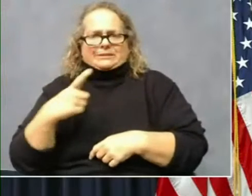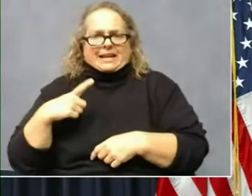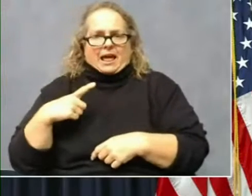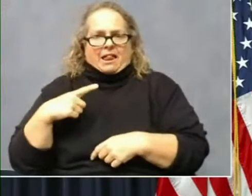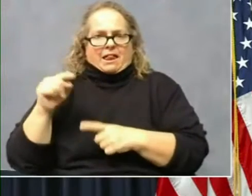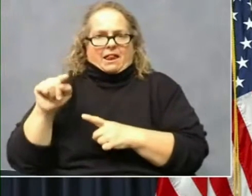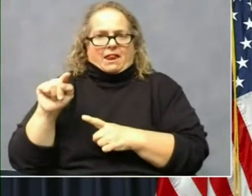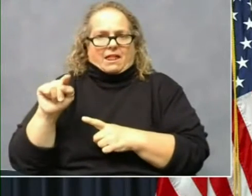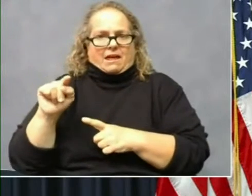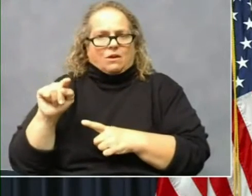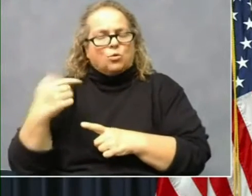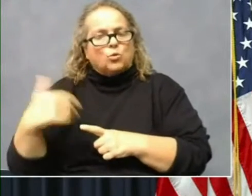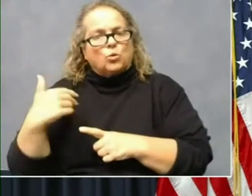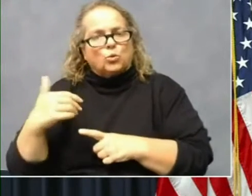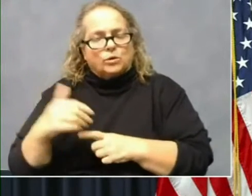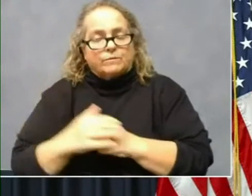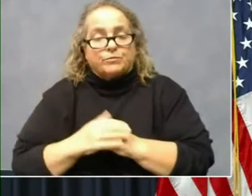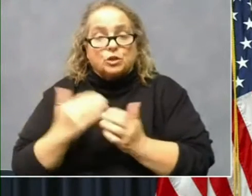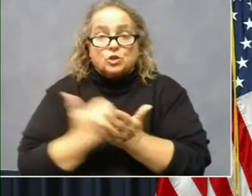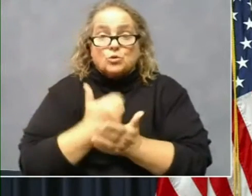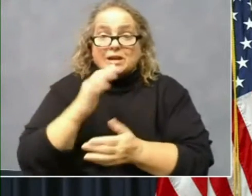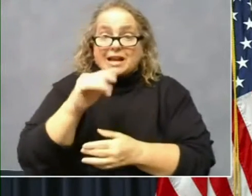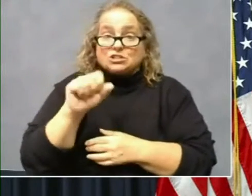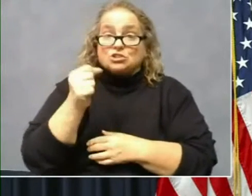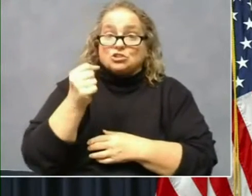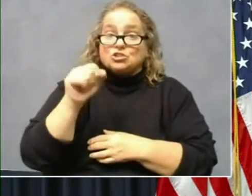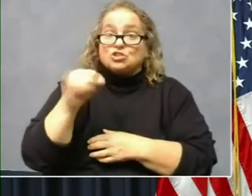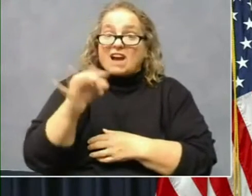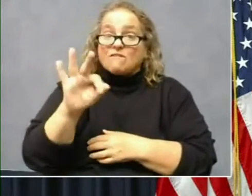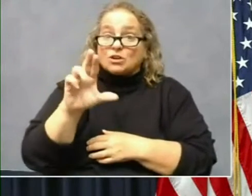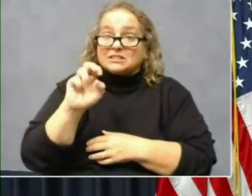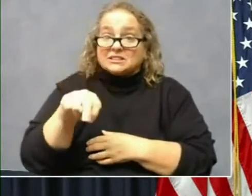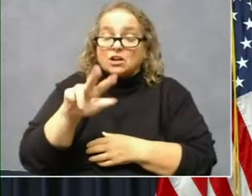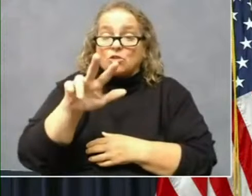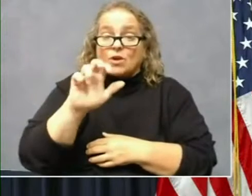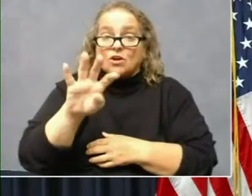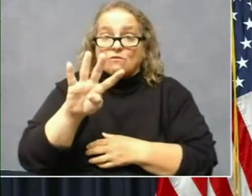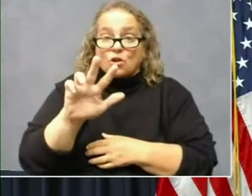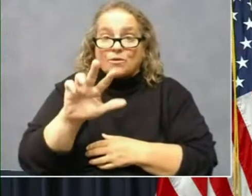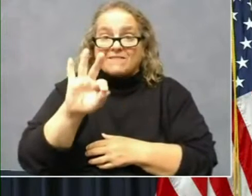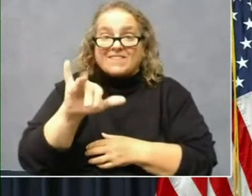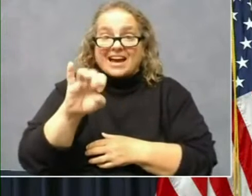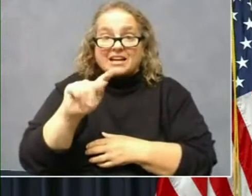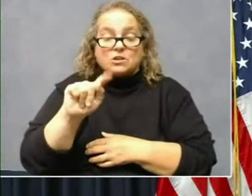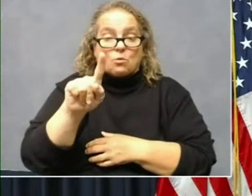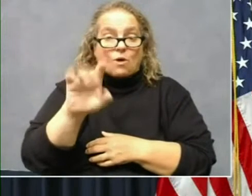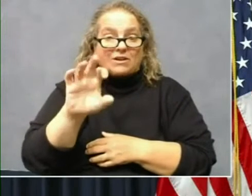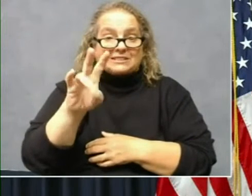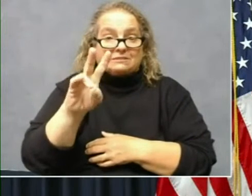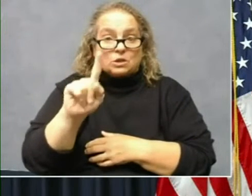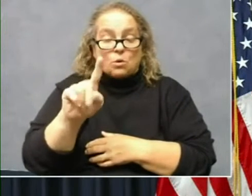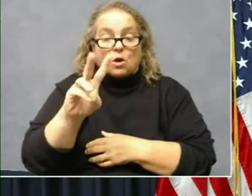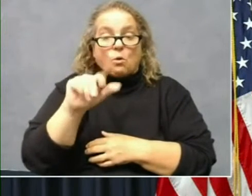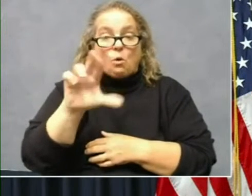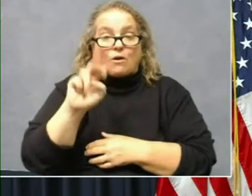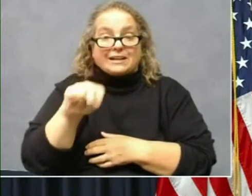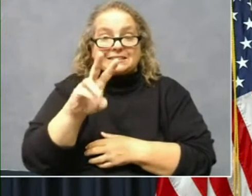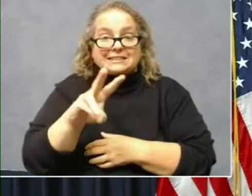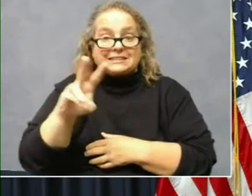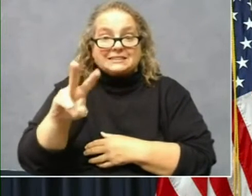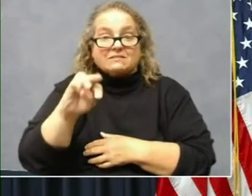county: Jefferson 343, Fayette 171, Warren 66, McCracken